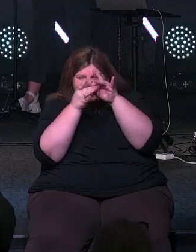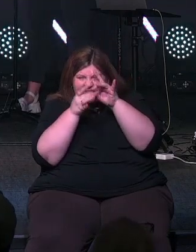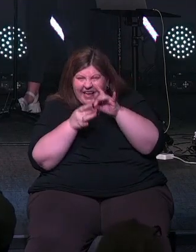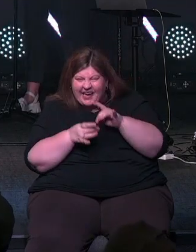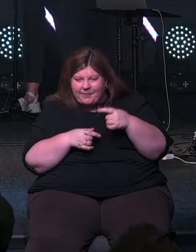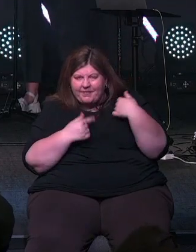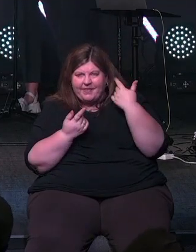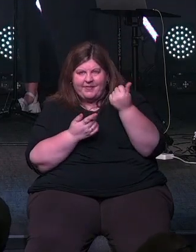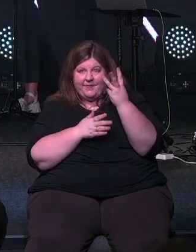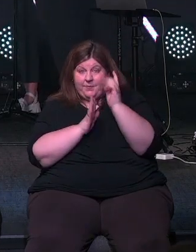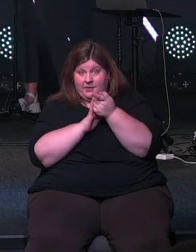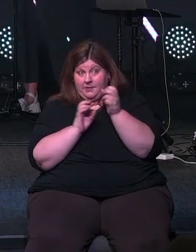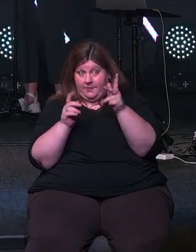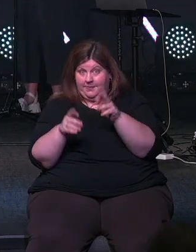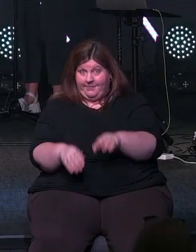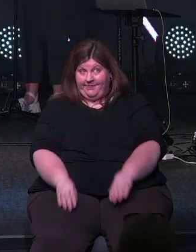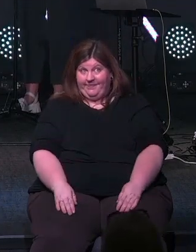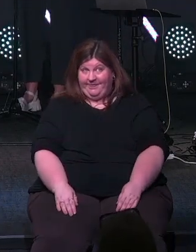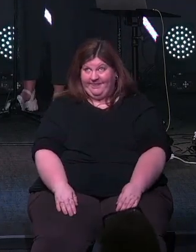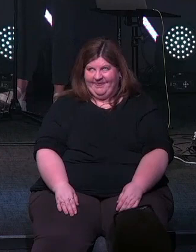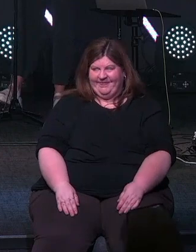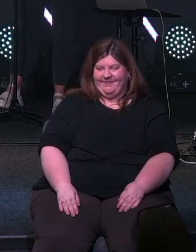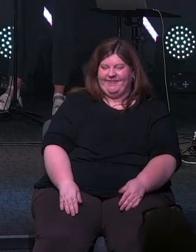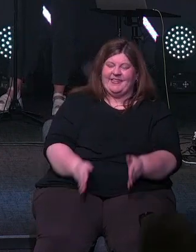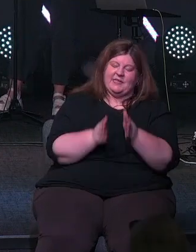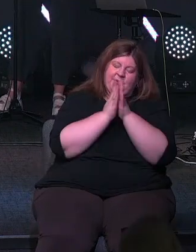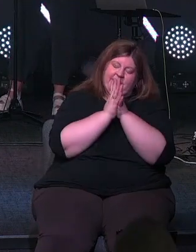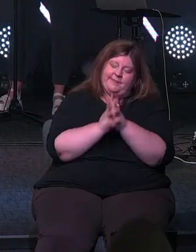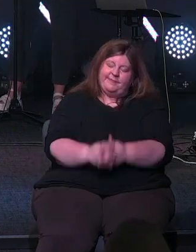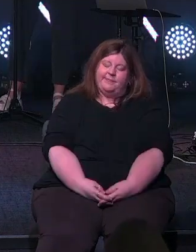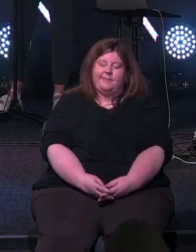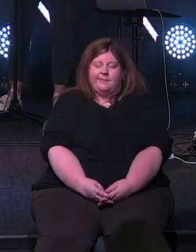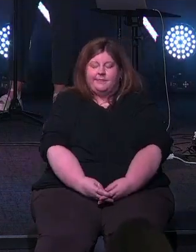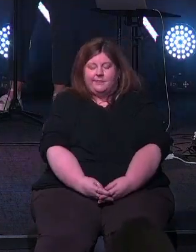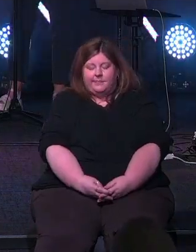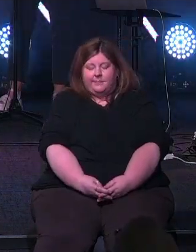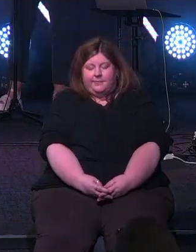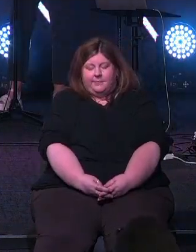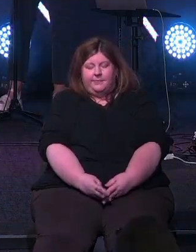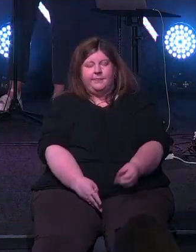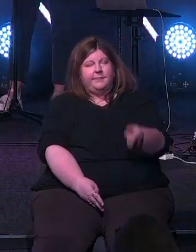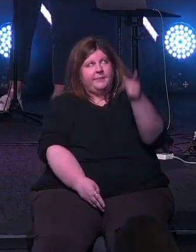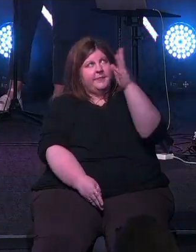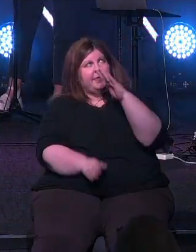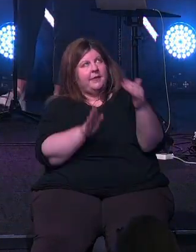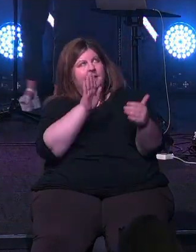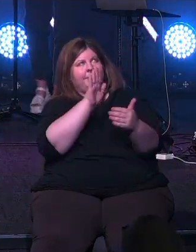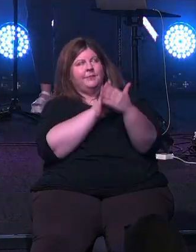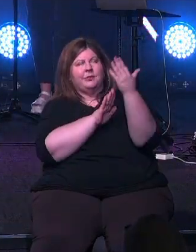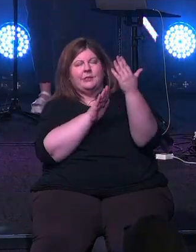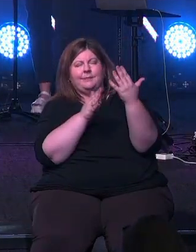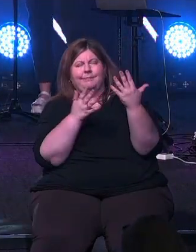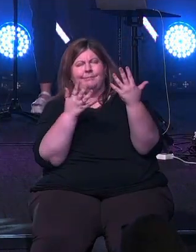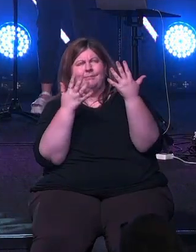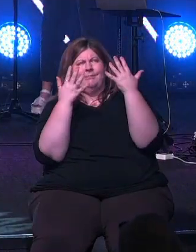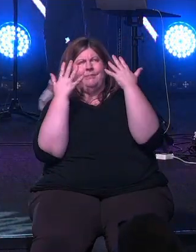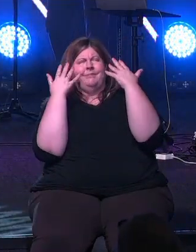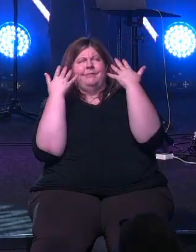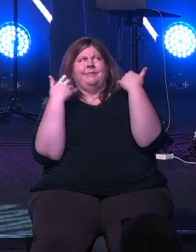the last few minutes. Sound good? Great. Let's pray together. God, we just come before you right now. We're just overwhelmed by who you